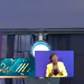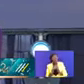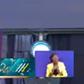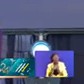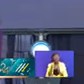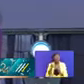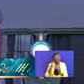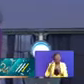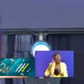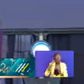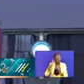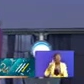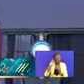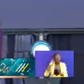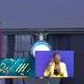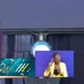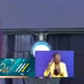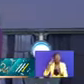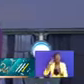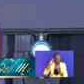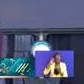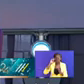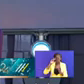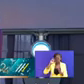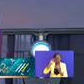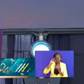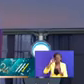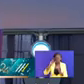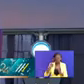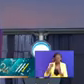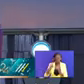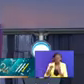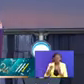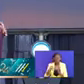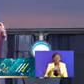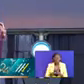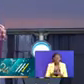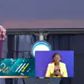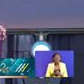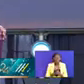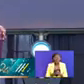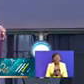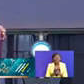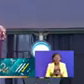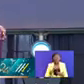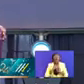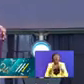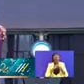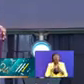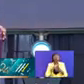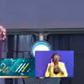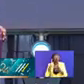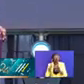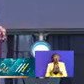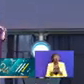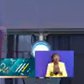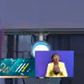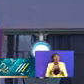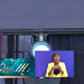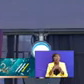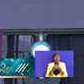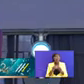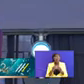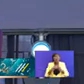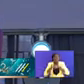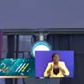technology and see the advancement of what they are able to achieve I tell you the truth if you're not grounded you